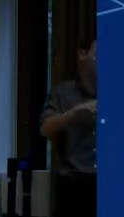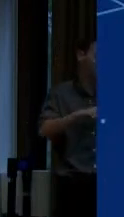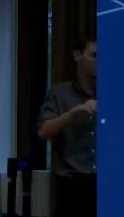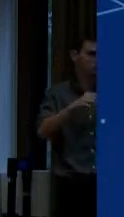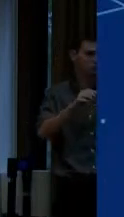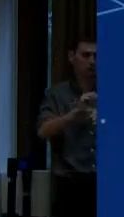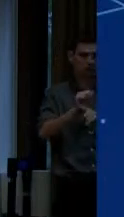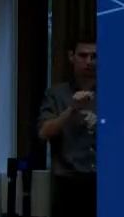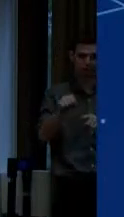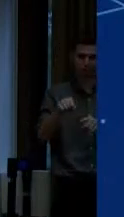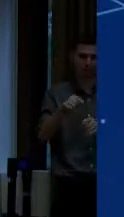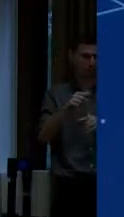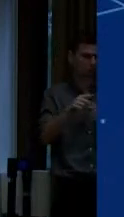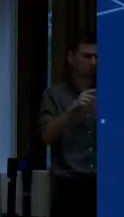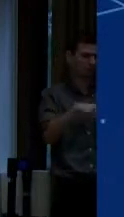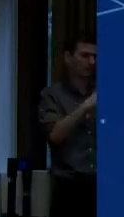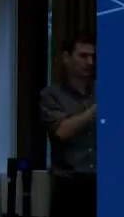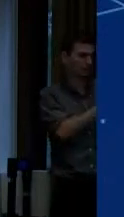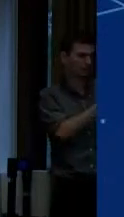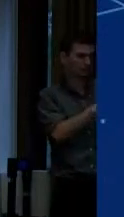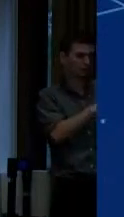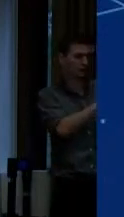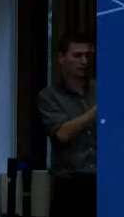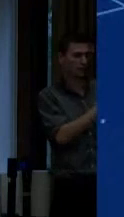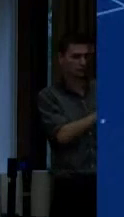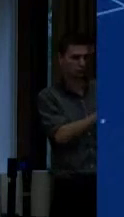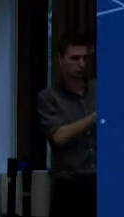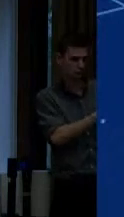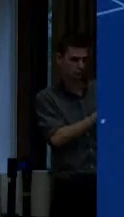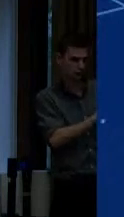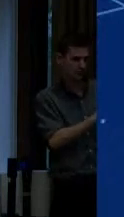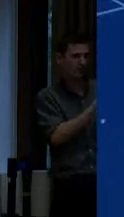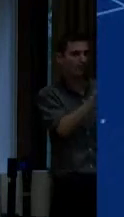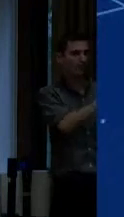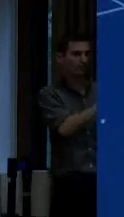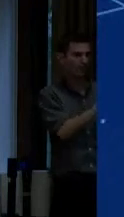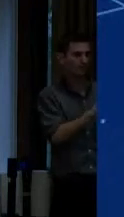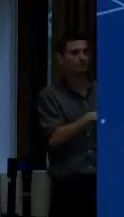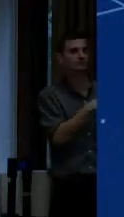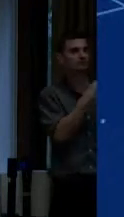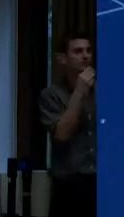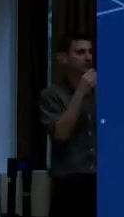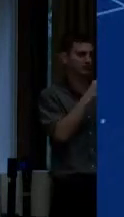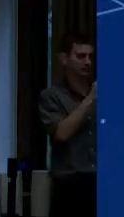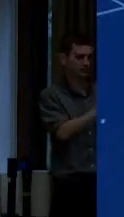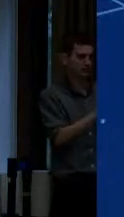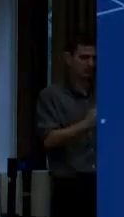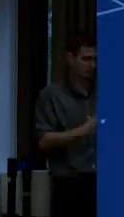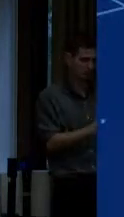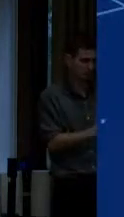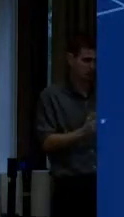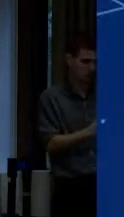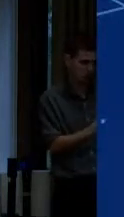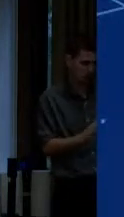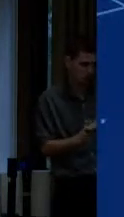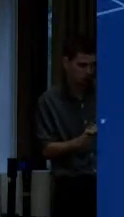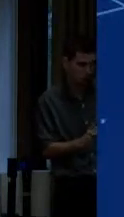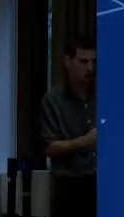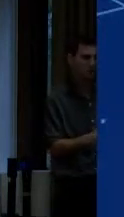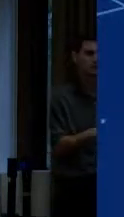train? And over the course of thousands of interactions, it hones, and the first one, the